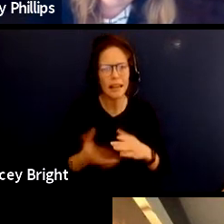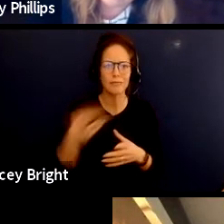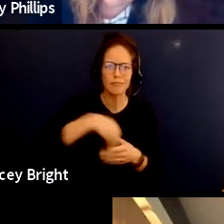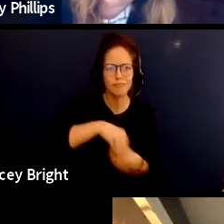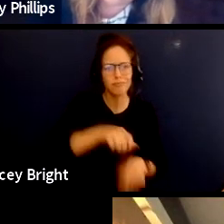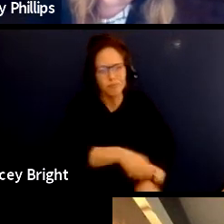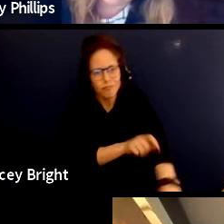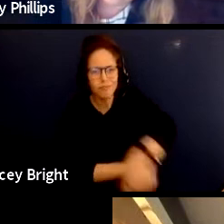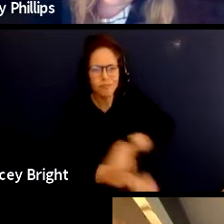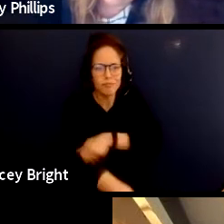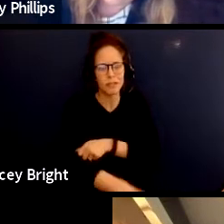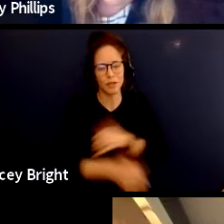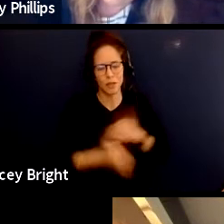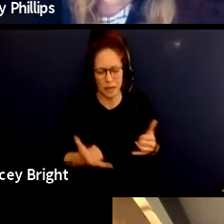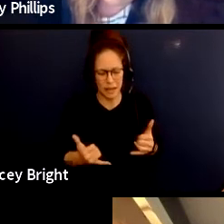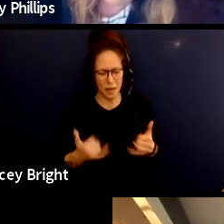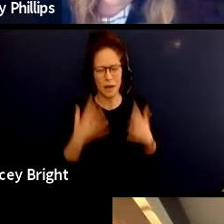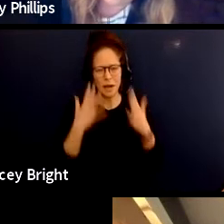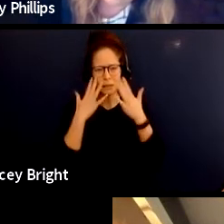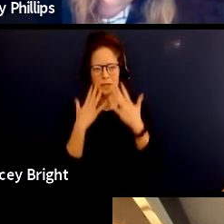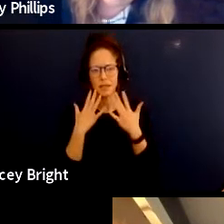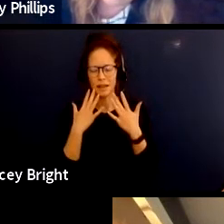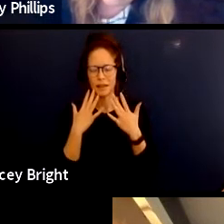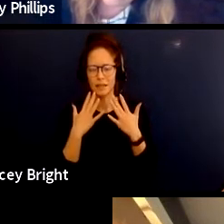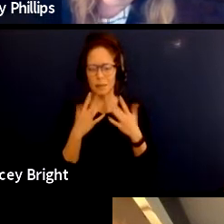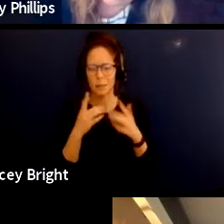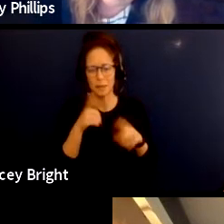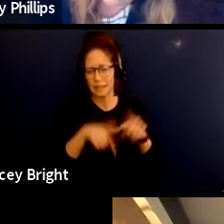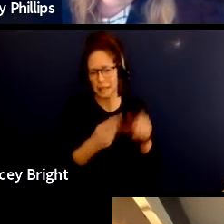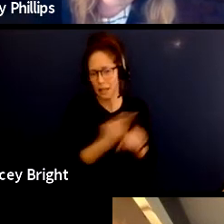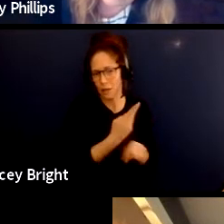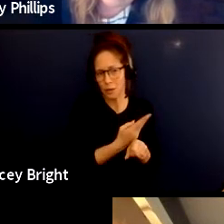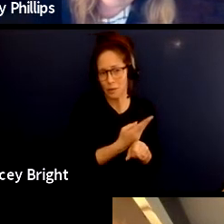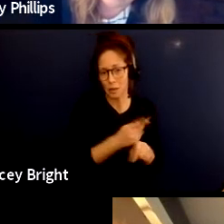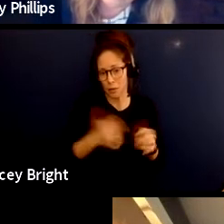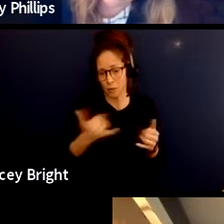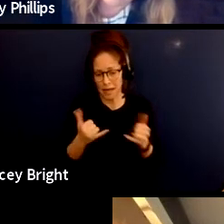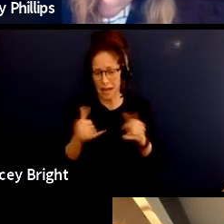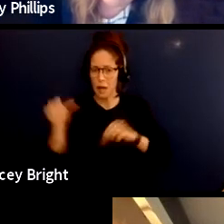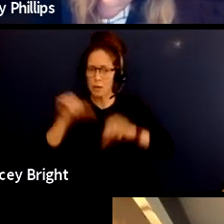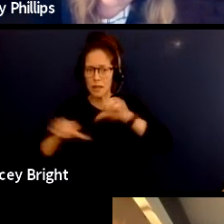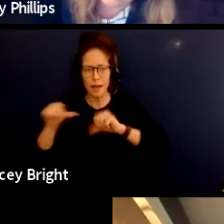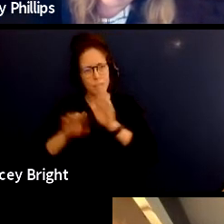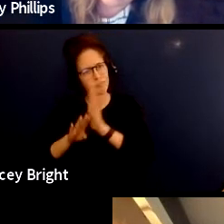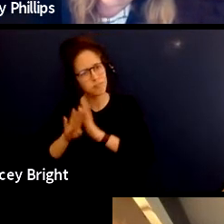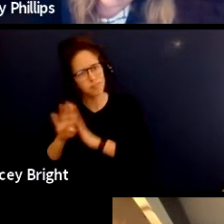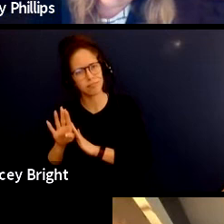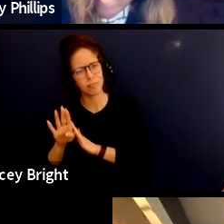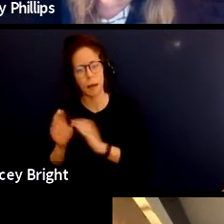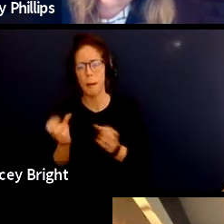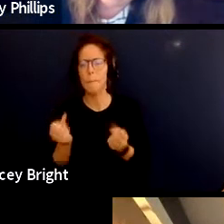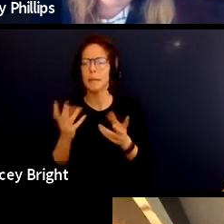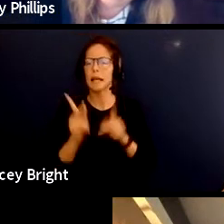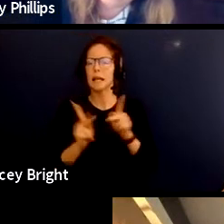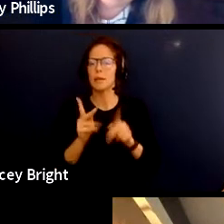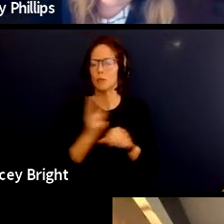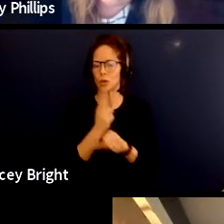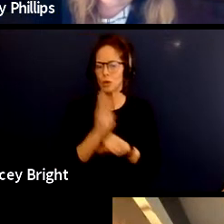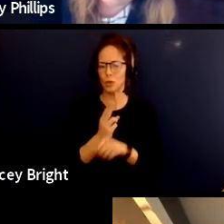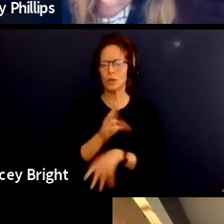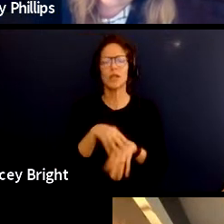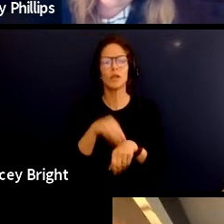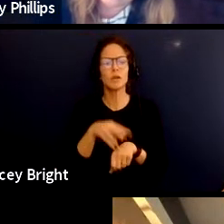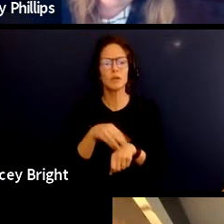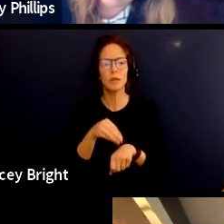me super sad. But I'd like to remind you all, science is evolving. Many people use Sweden's approach at